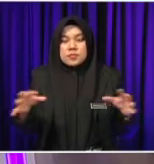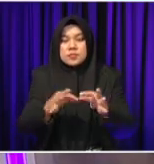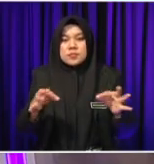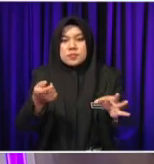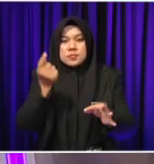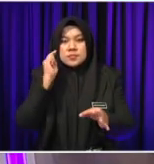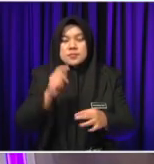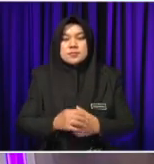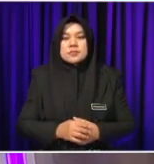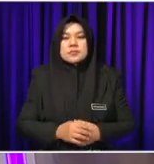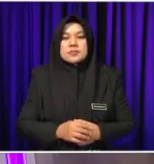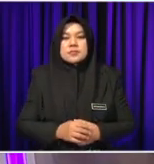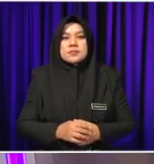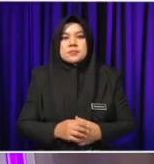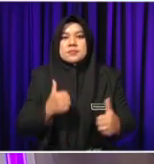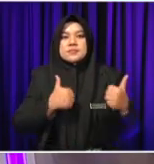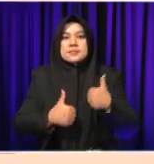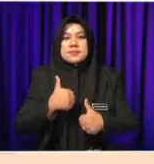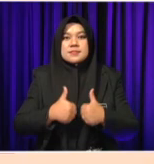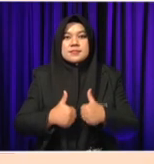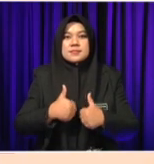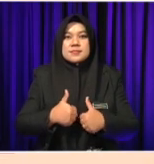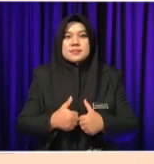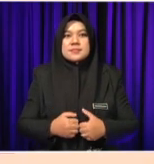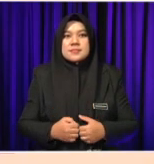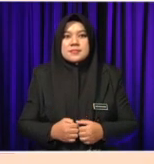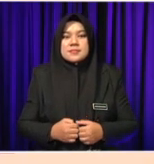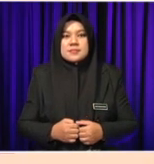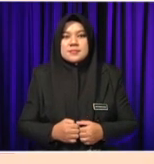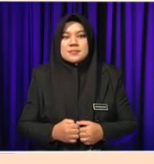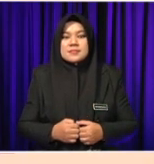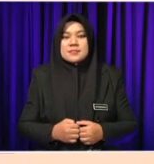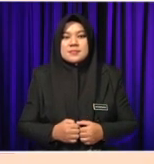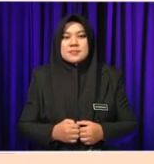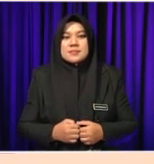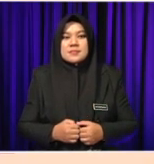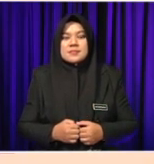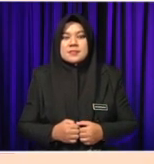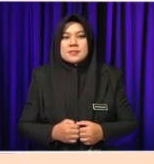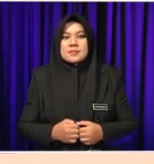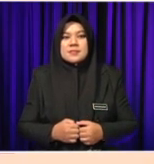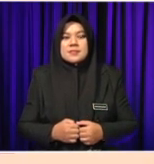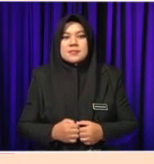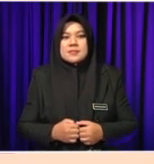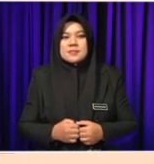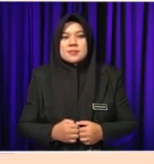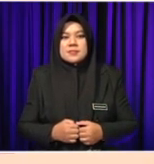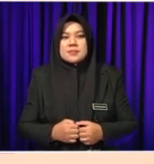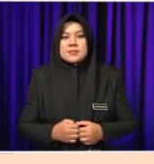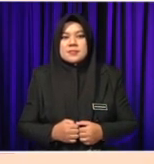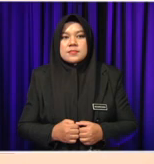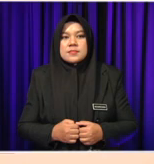ready, show me double thumbs up. Okay, it's a game of snakes and ladders. Let's throw this dice, madam. Let's begin. Yes. One, two,